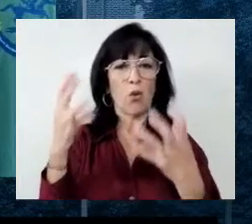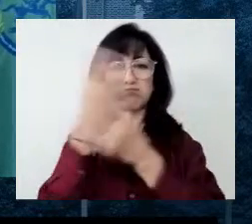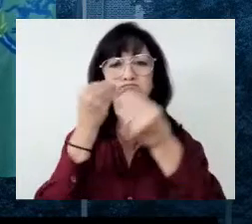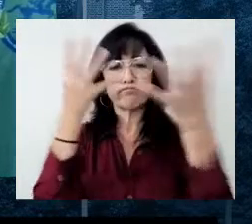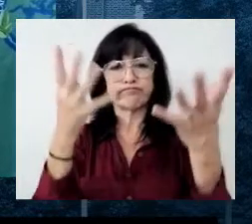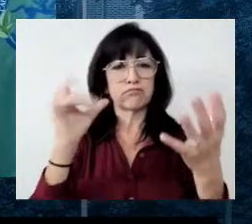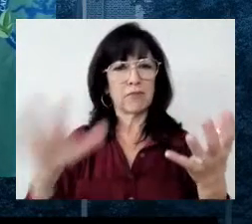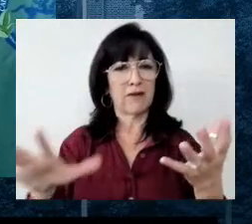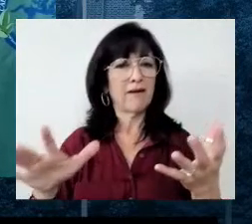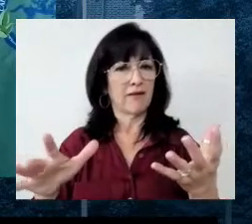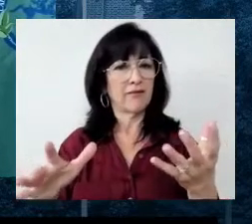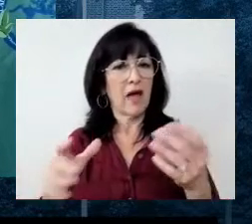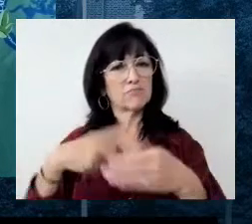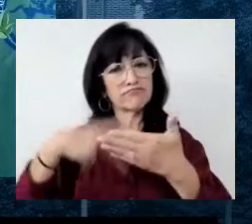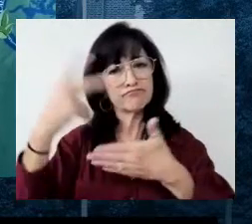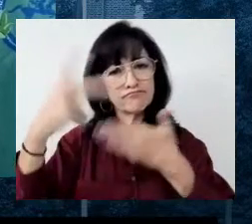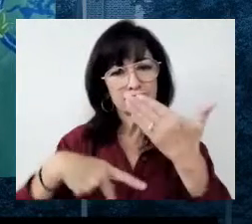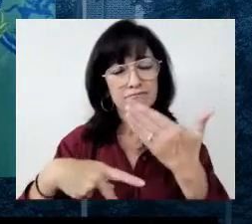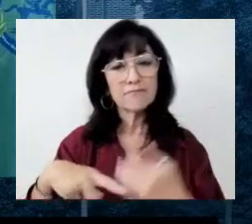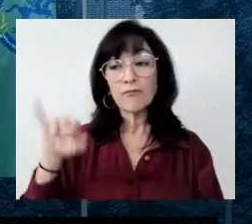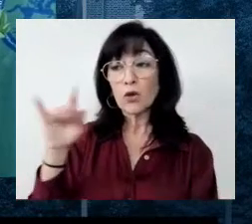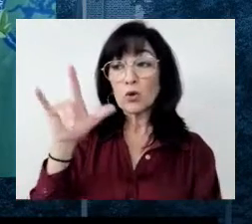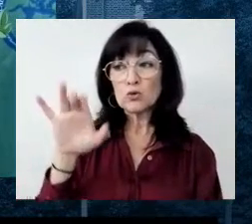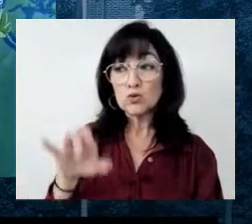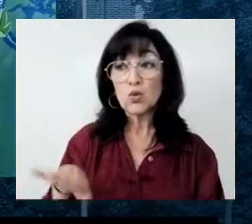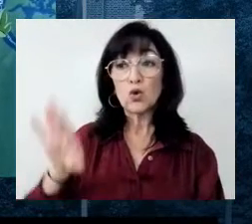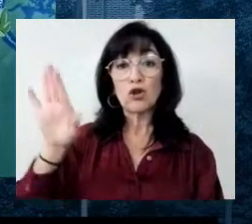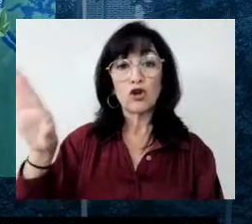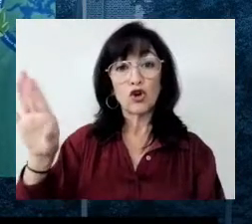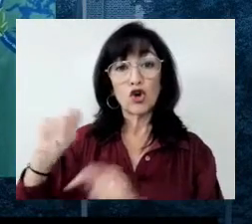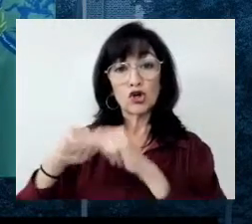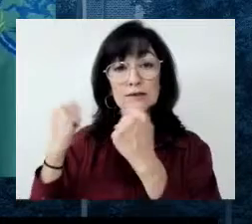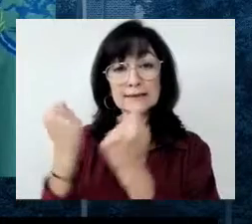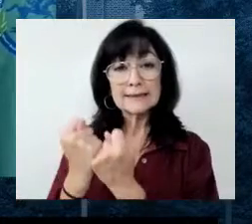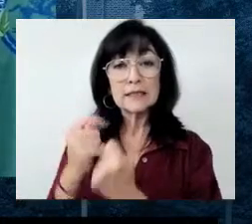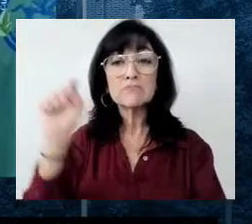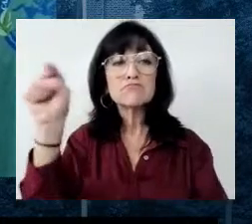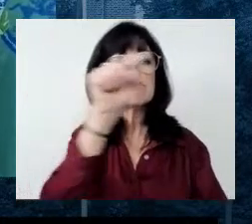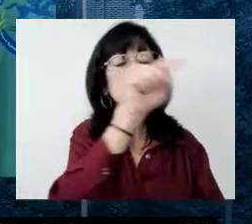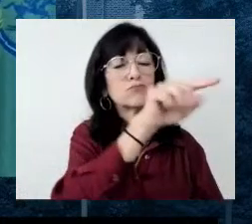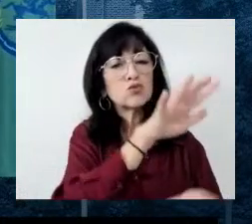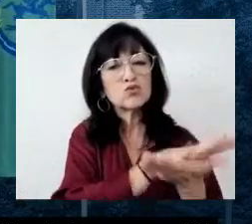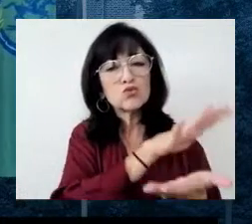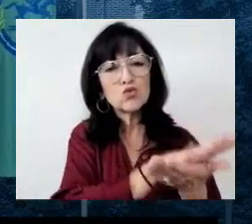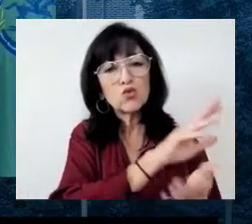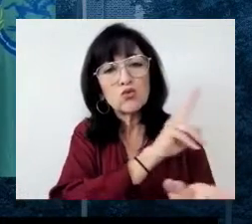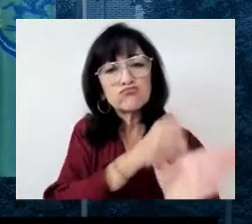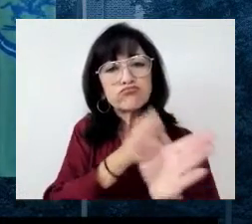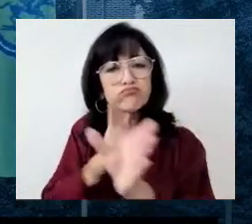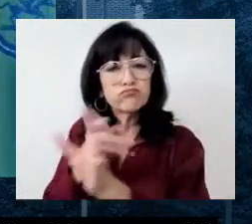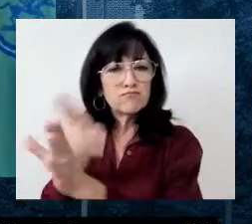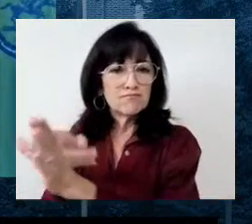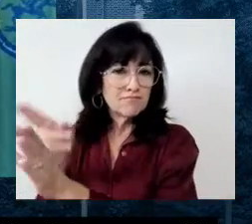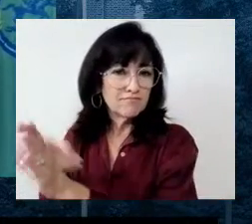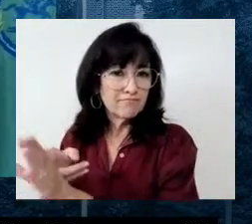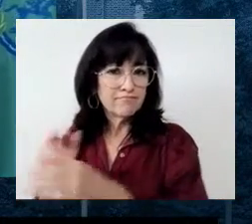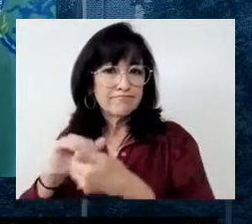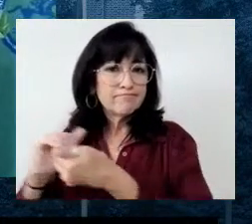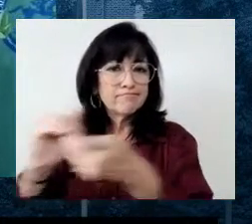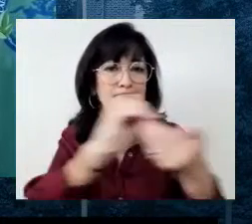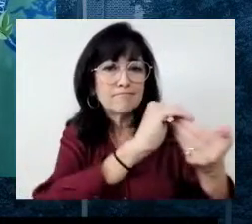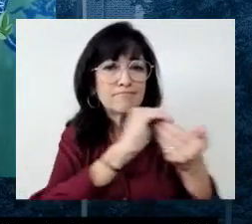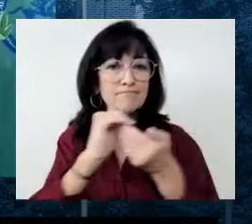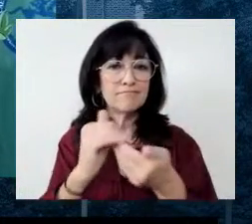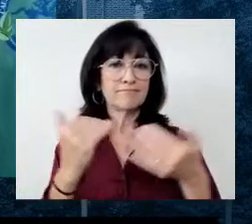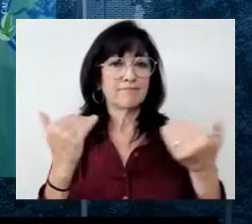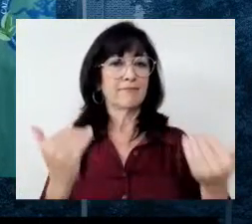with Julie and her team, with the schools, with businesses across our state, and now with our Litter-Free